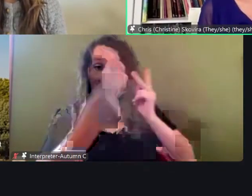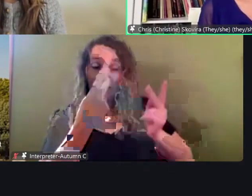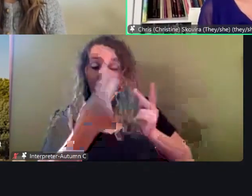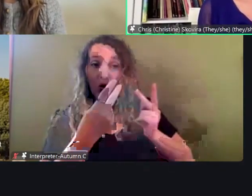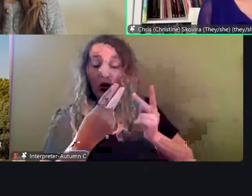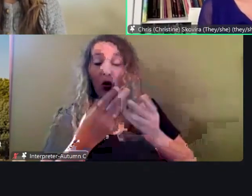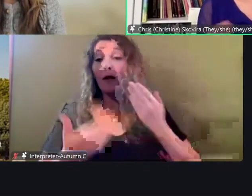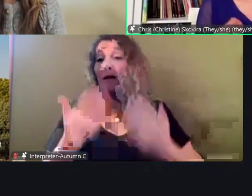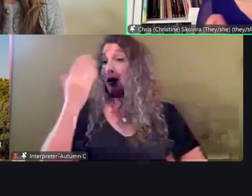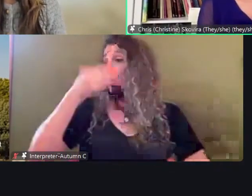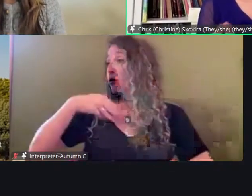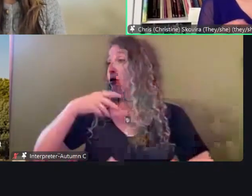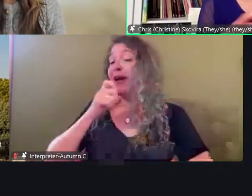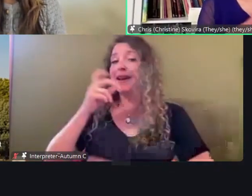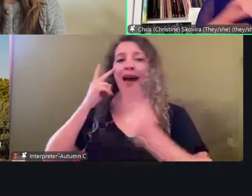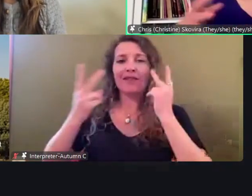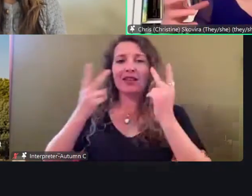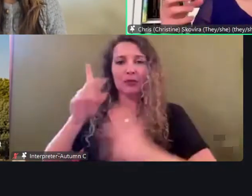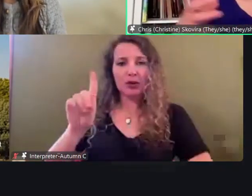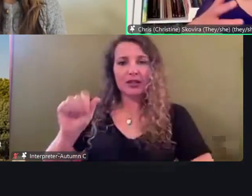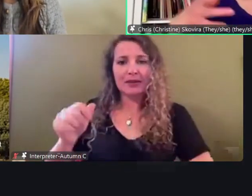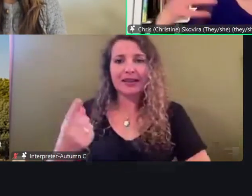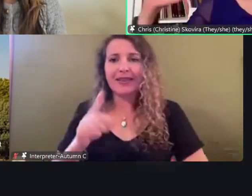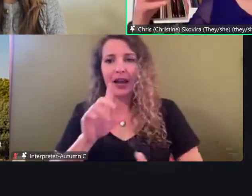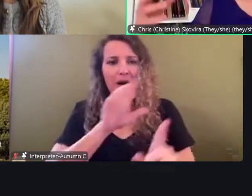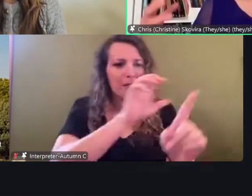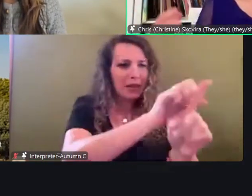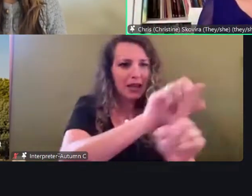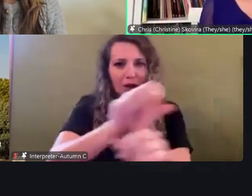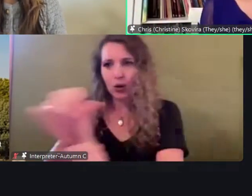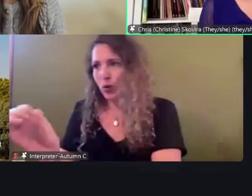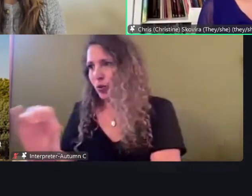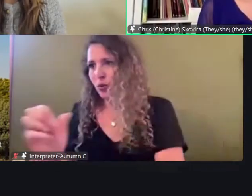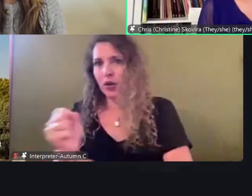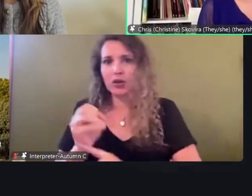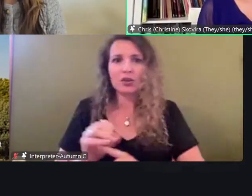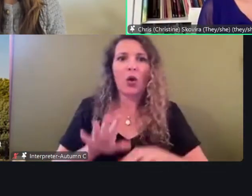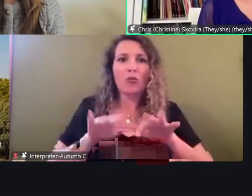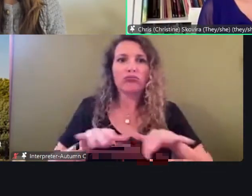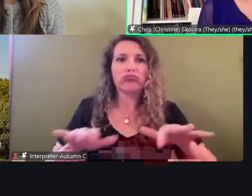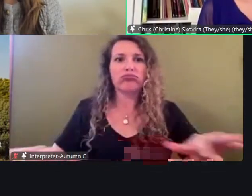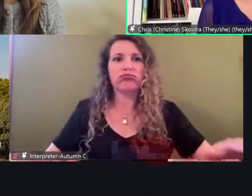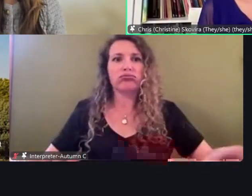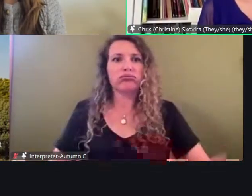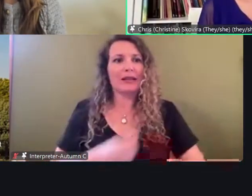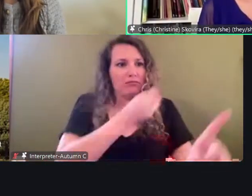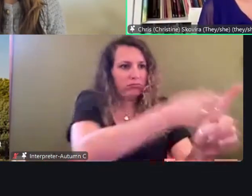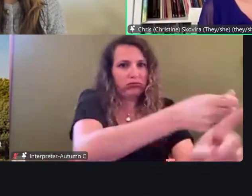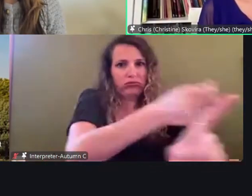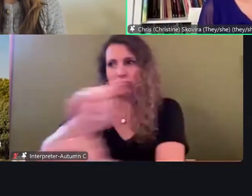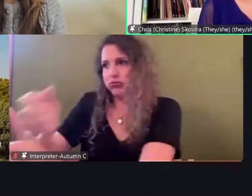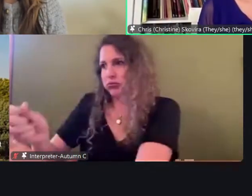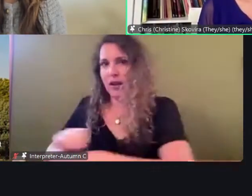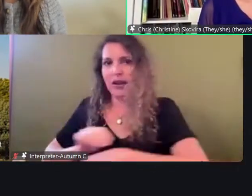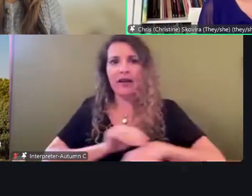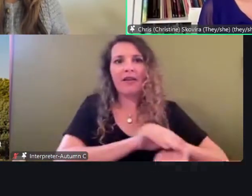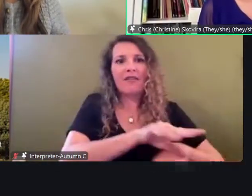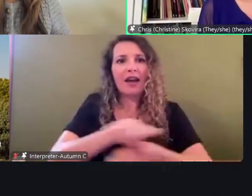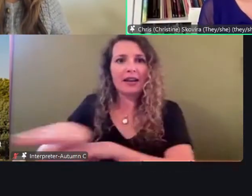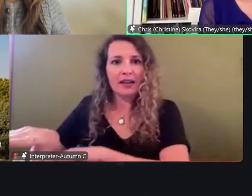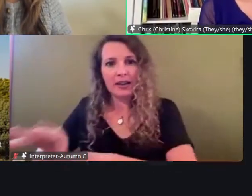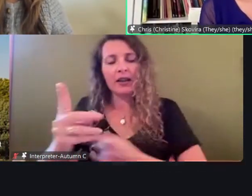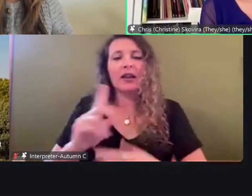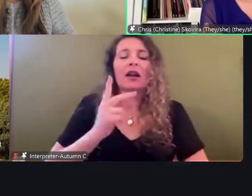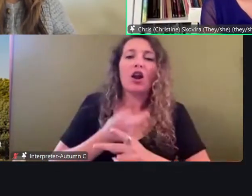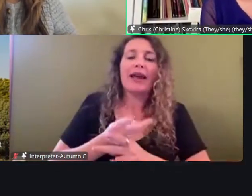disability, because they're picking up on those too, right? So it's this ripple effect in our care teams and our care environments that